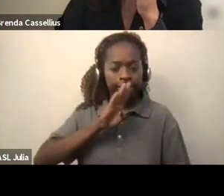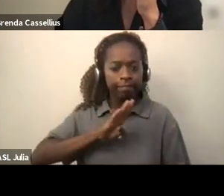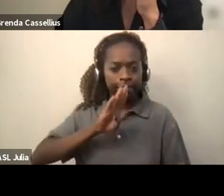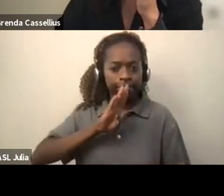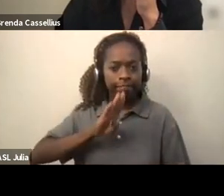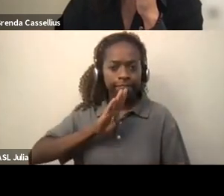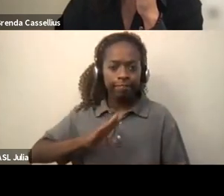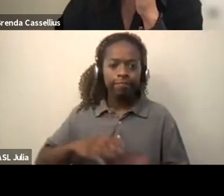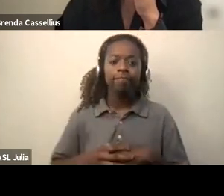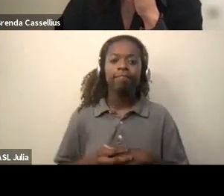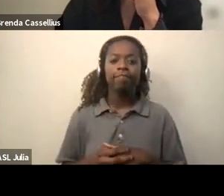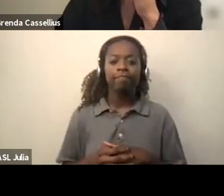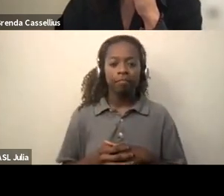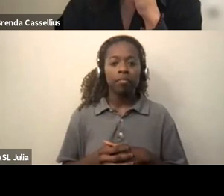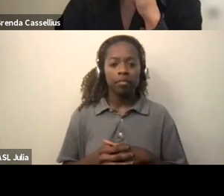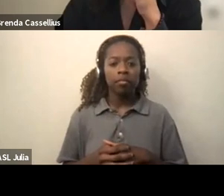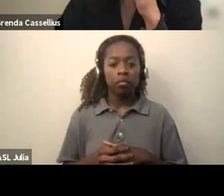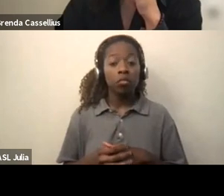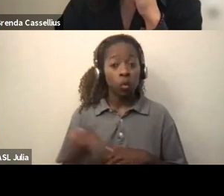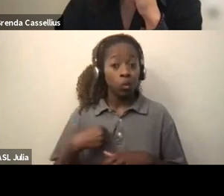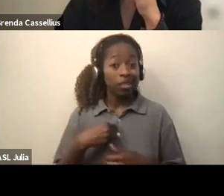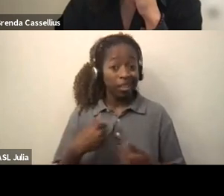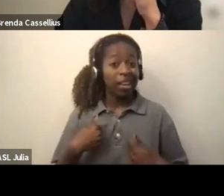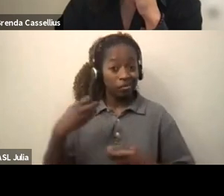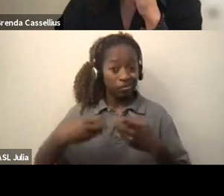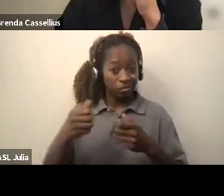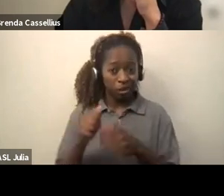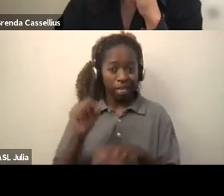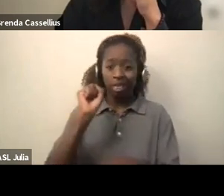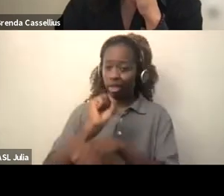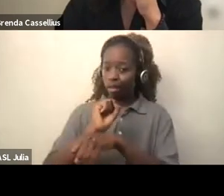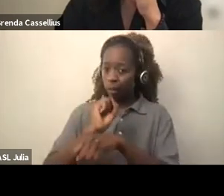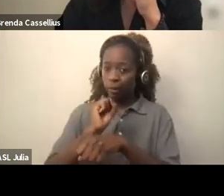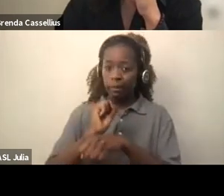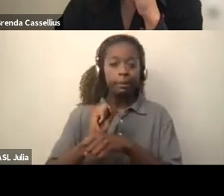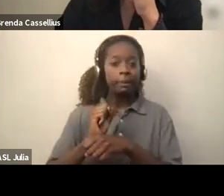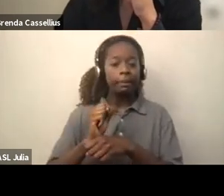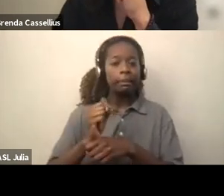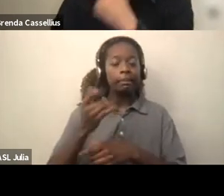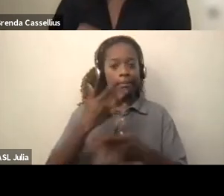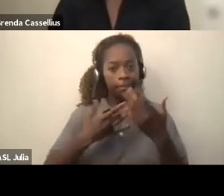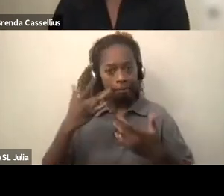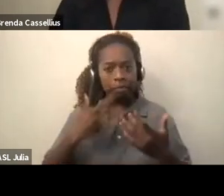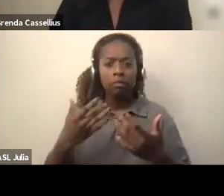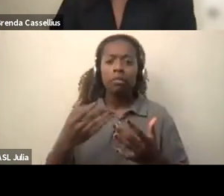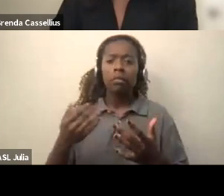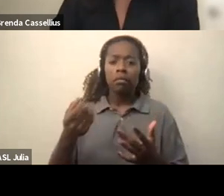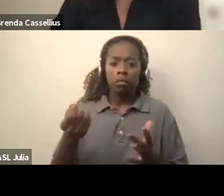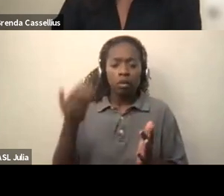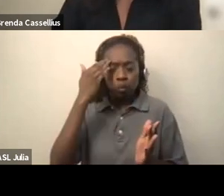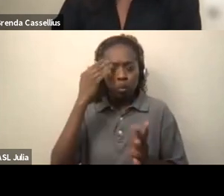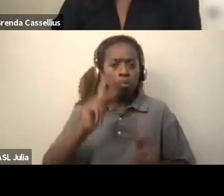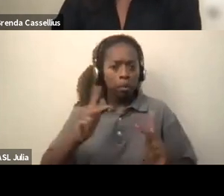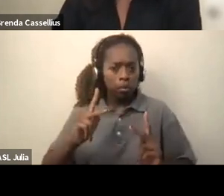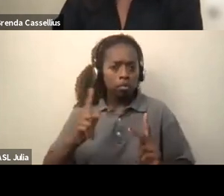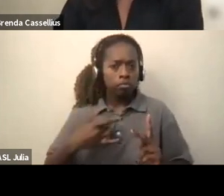and we do have a labor issue there is no question about that and i think people are respectful and understanding of that you know we're